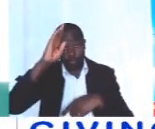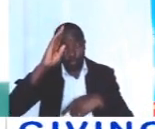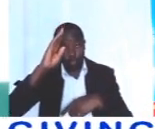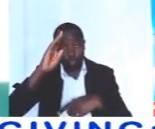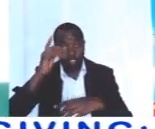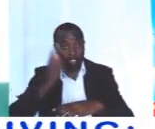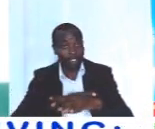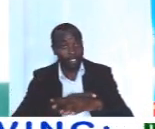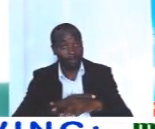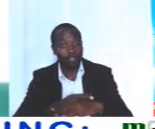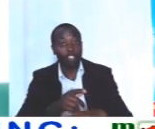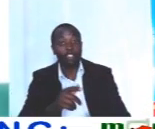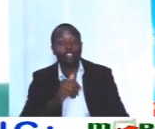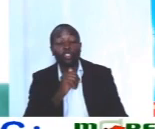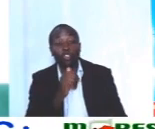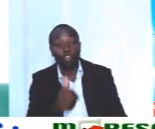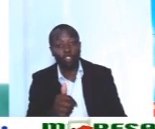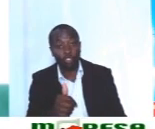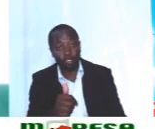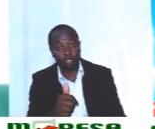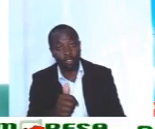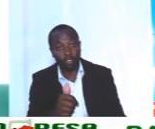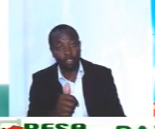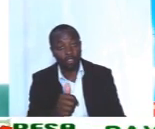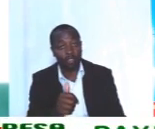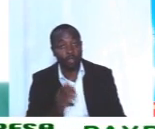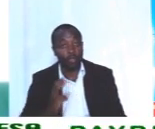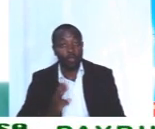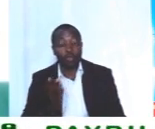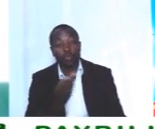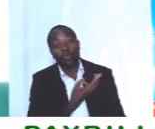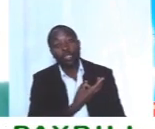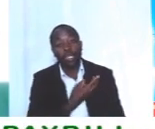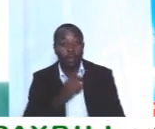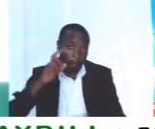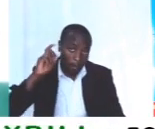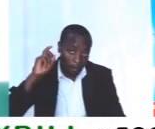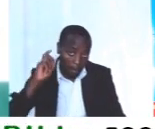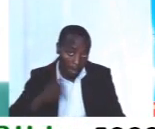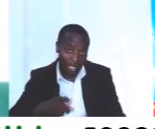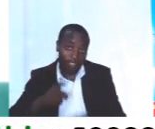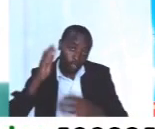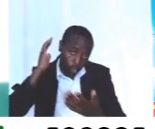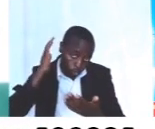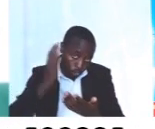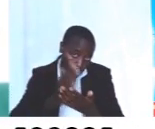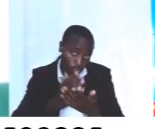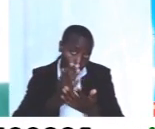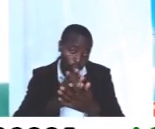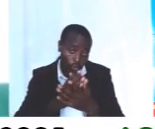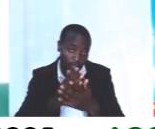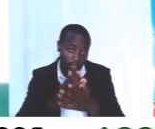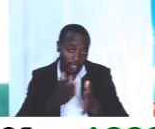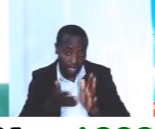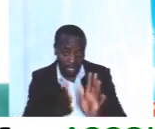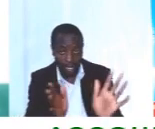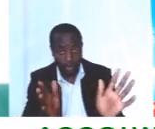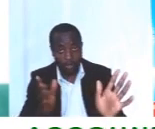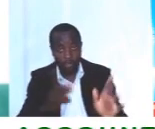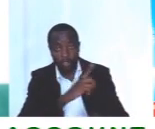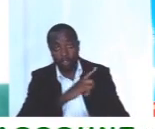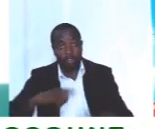not. So we should sincerely allow the Lord to search our